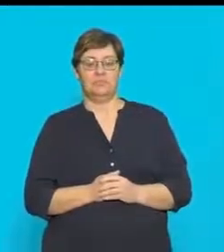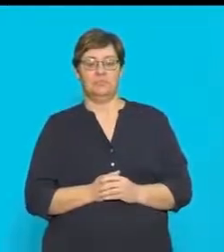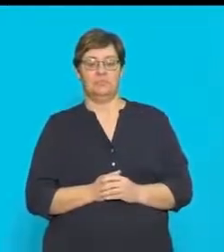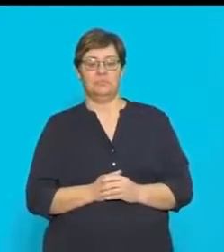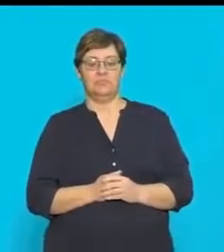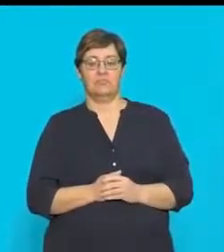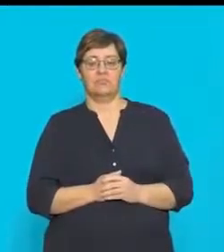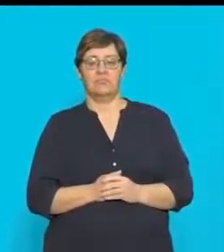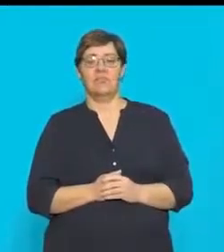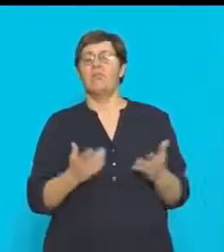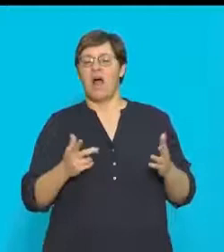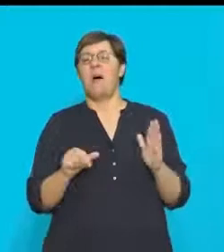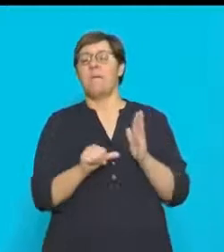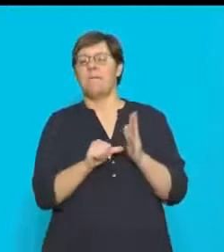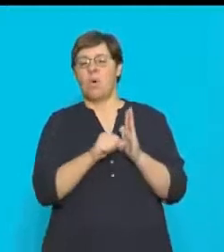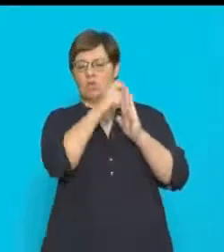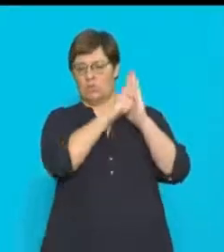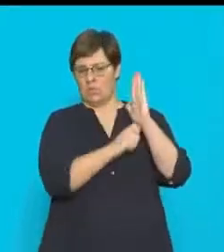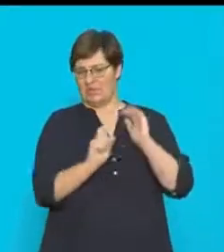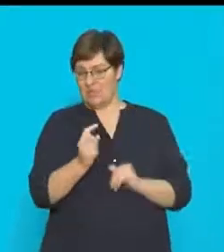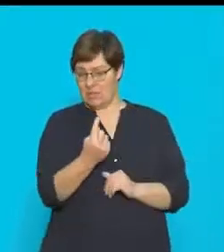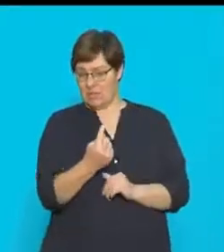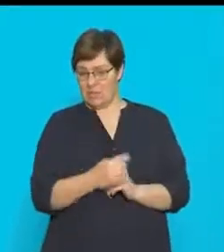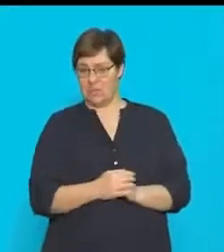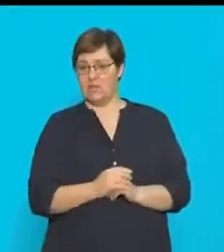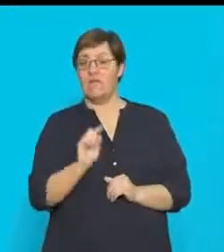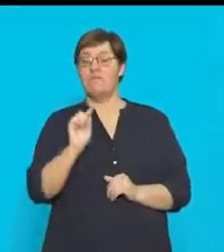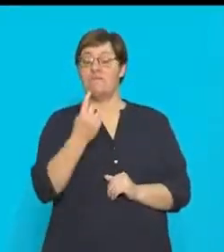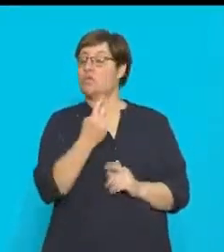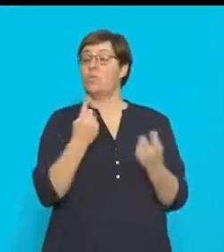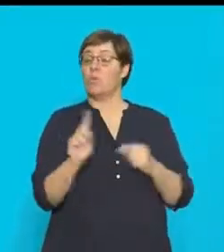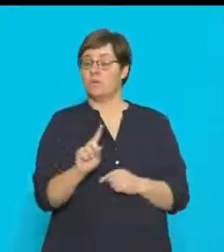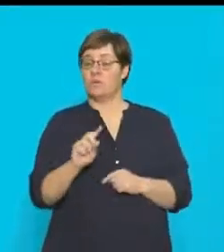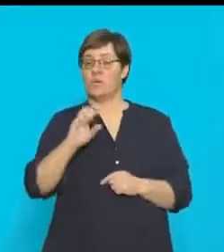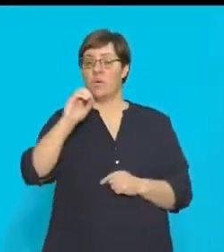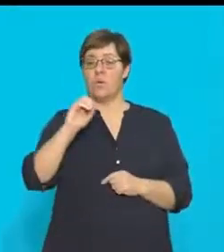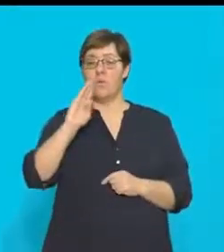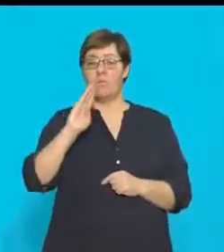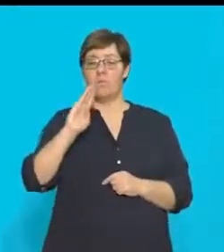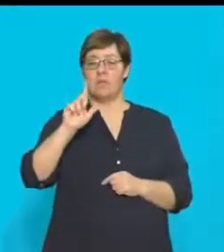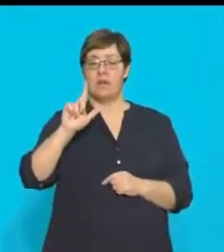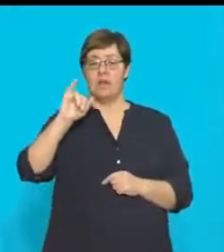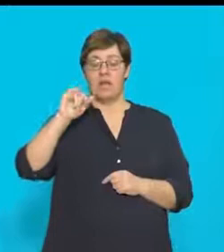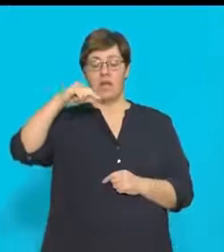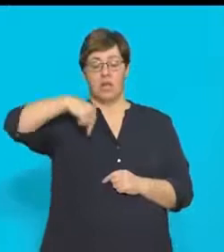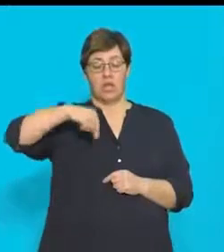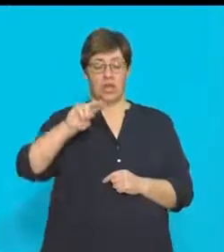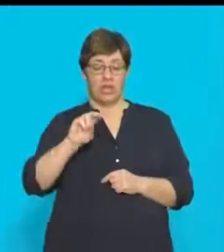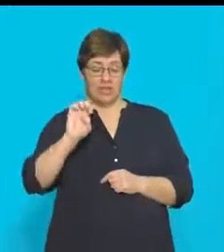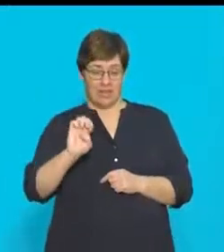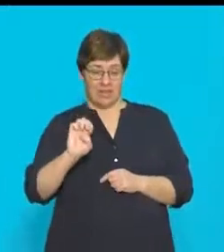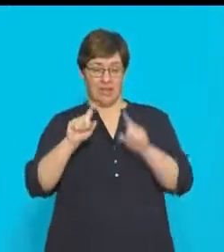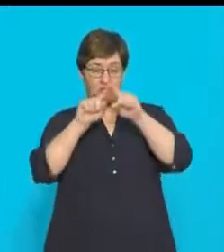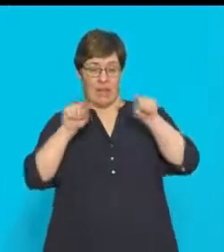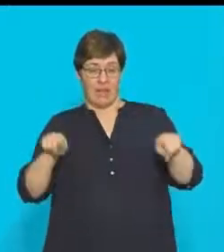Before we start, we need to get through some keywords. The first word we're going to deal with is oblique. An oblique